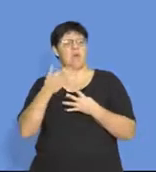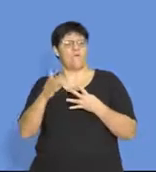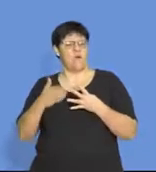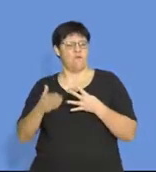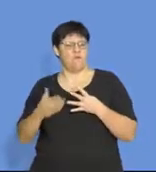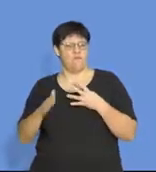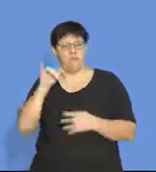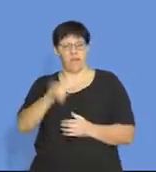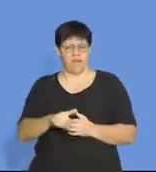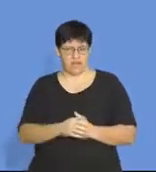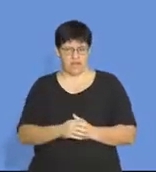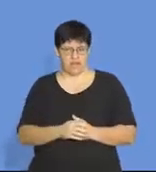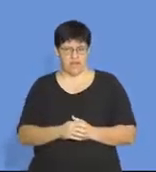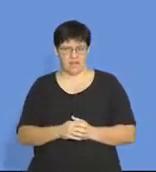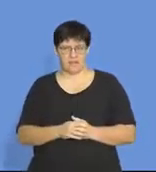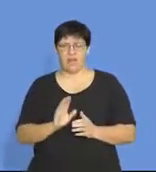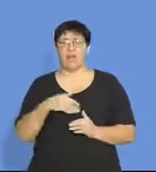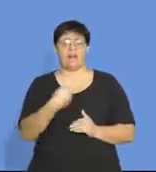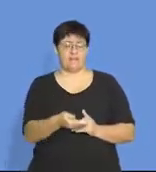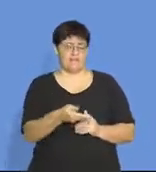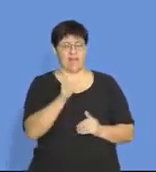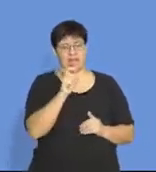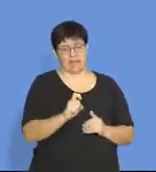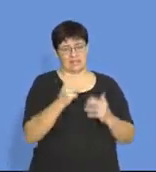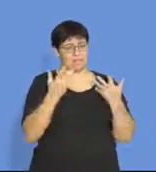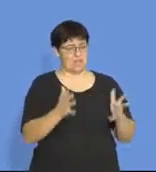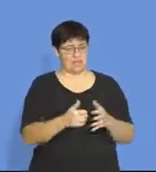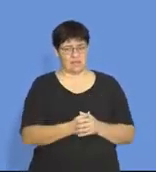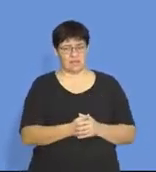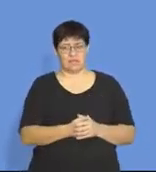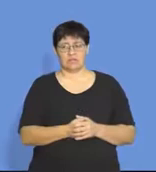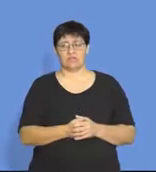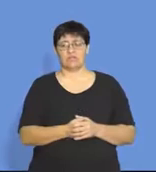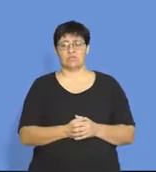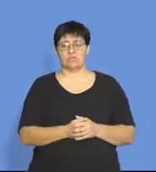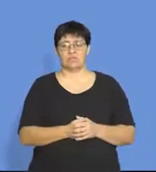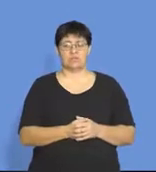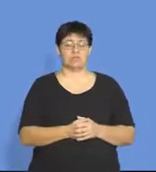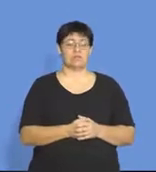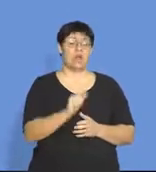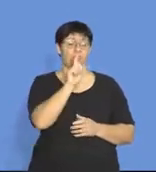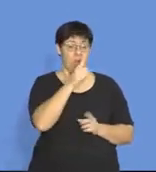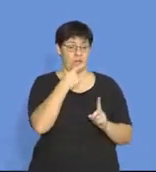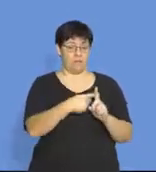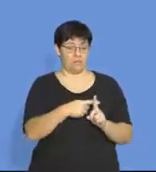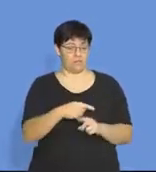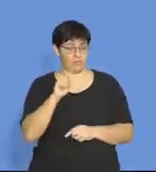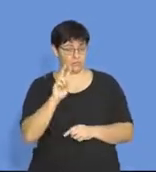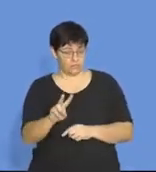can eliminate the y there and only be left with the x. So it means I will say equation 1